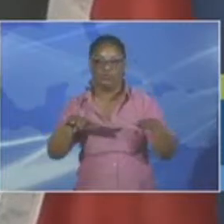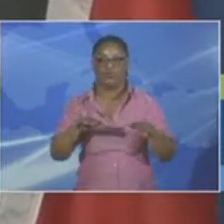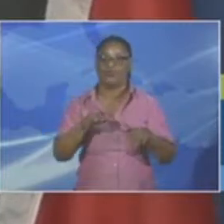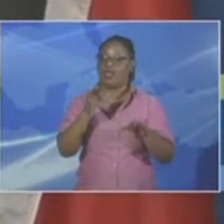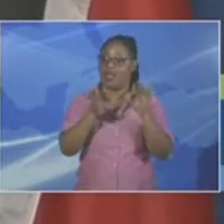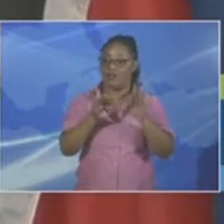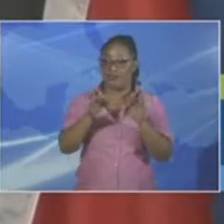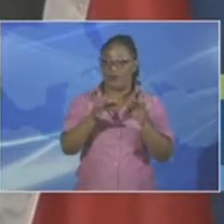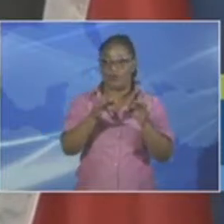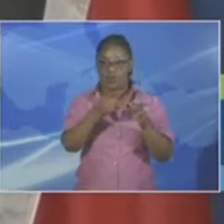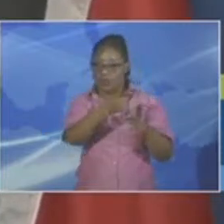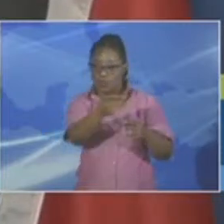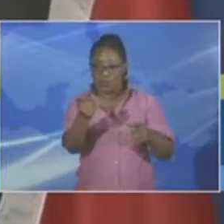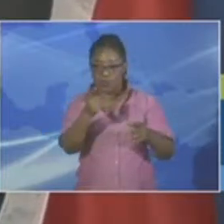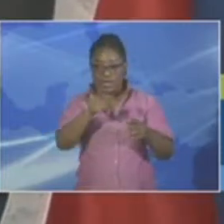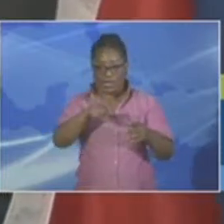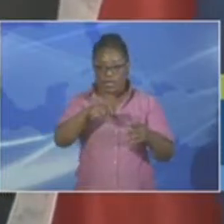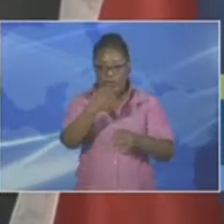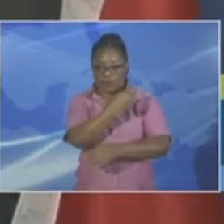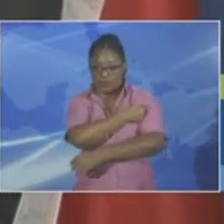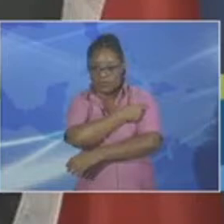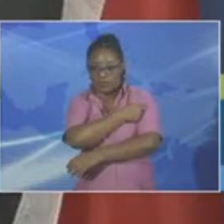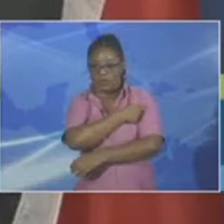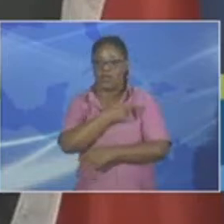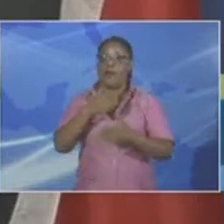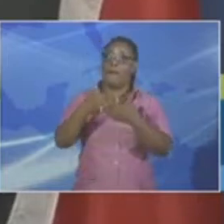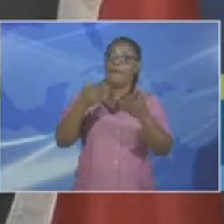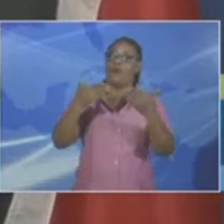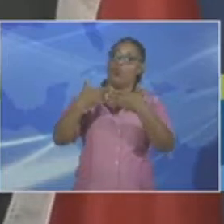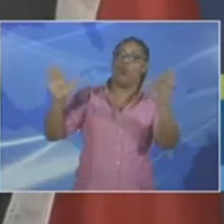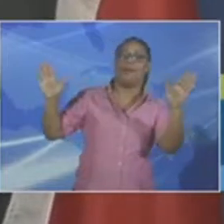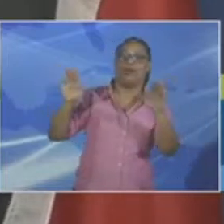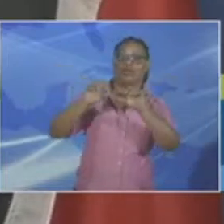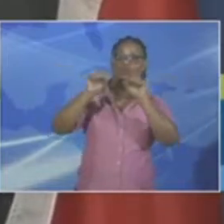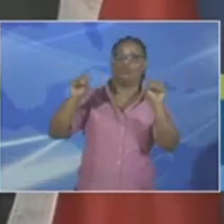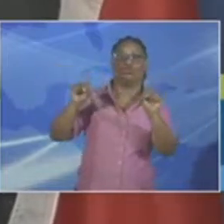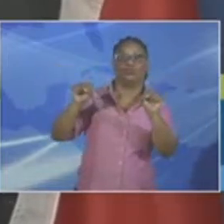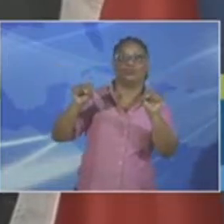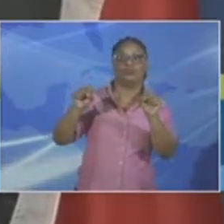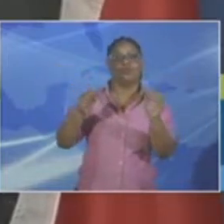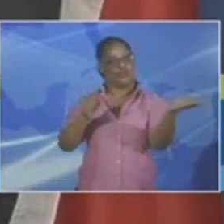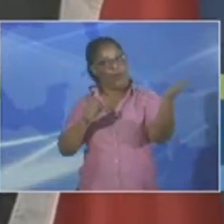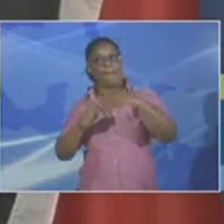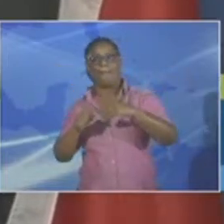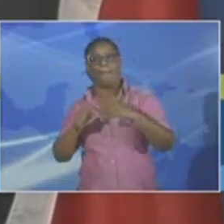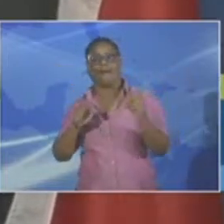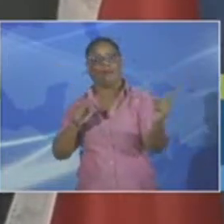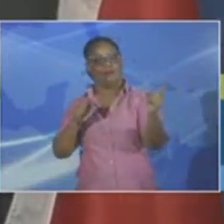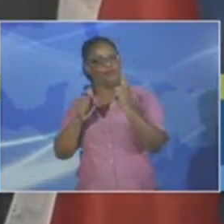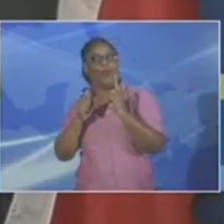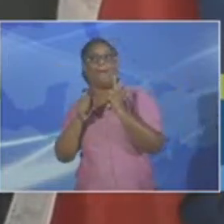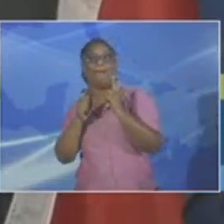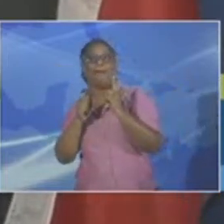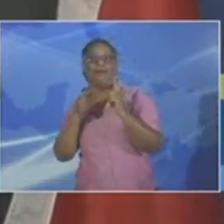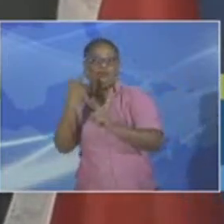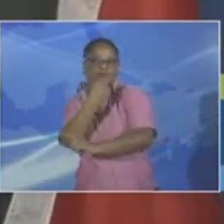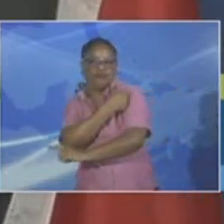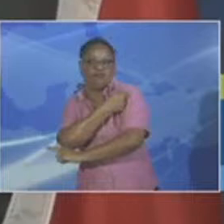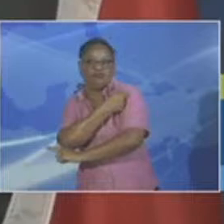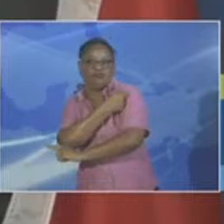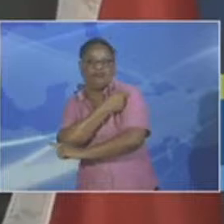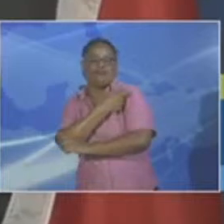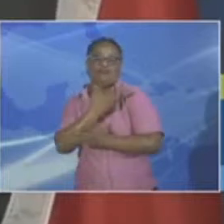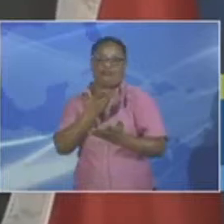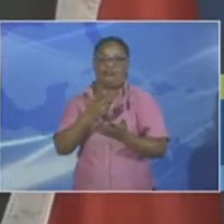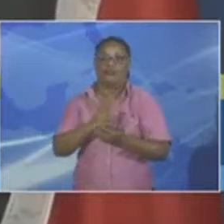vaccinated, the public health system should be able to vaccinate you. I did say early on that if we had